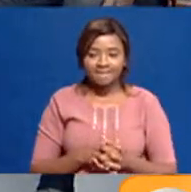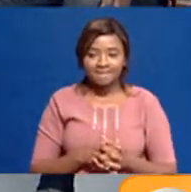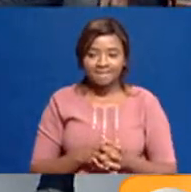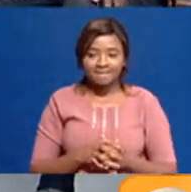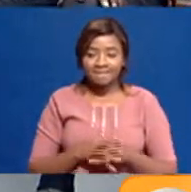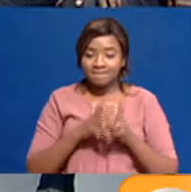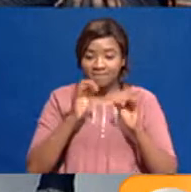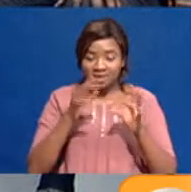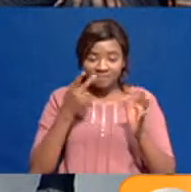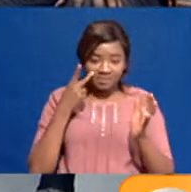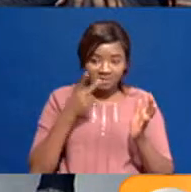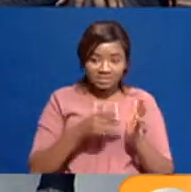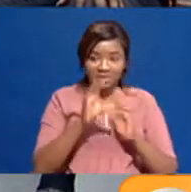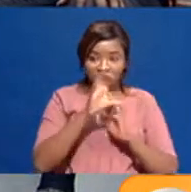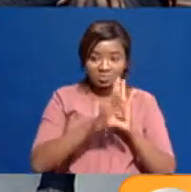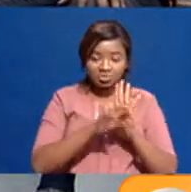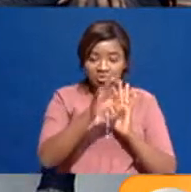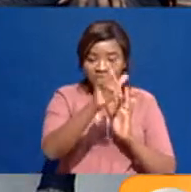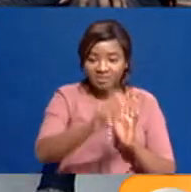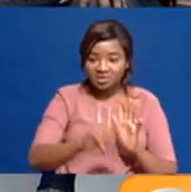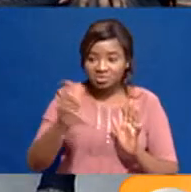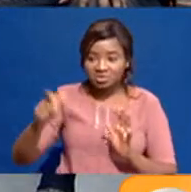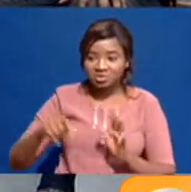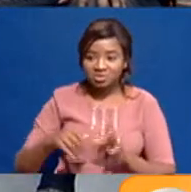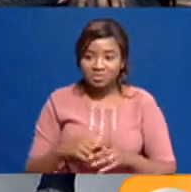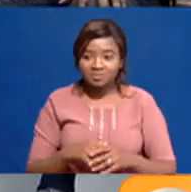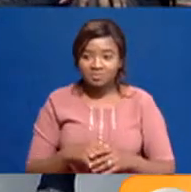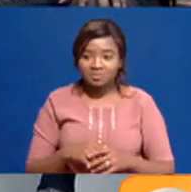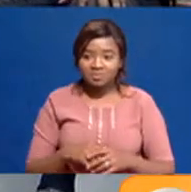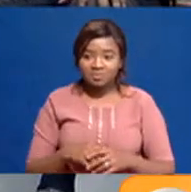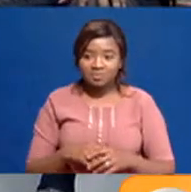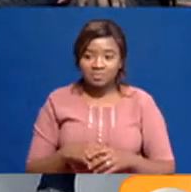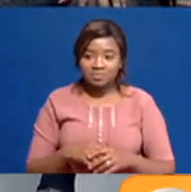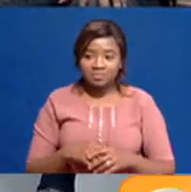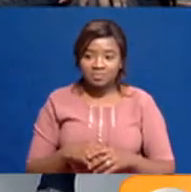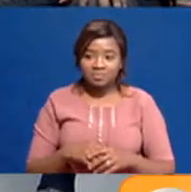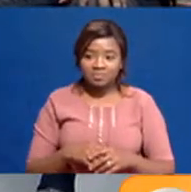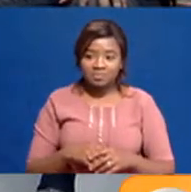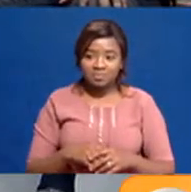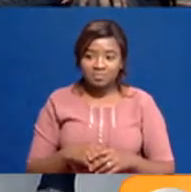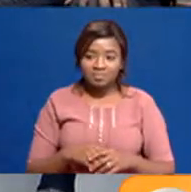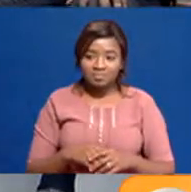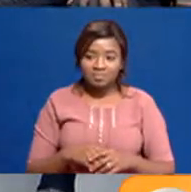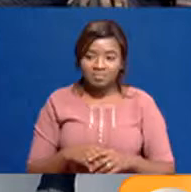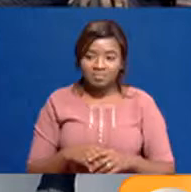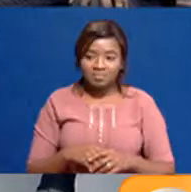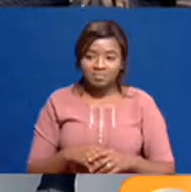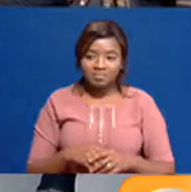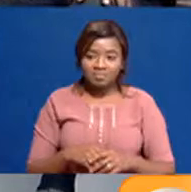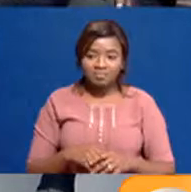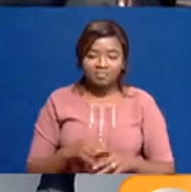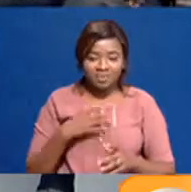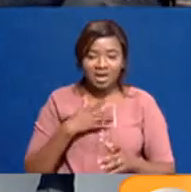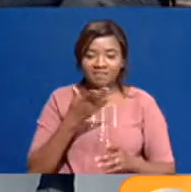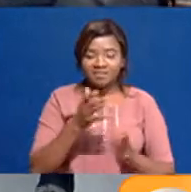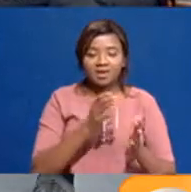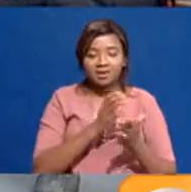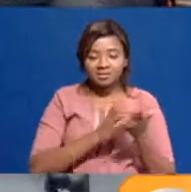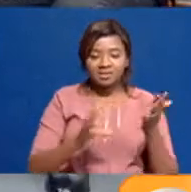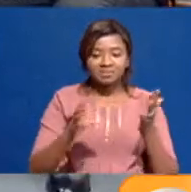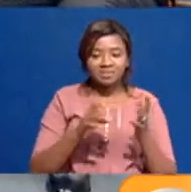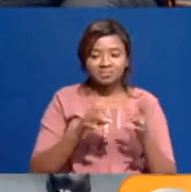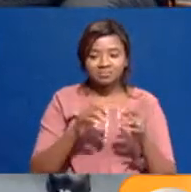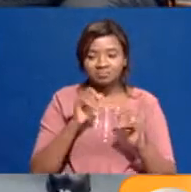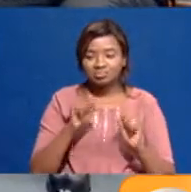look at the constitutions of the regions, I wish I came with my presentation that there is that chapter. Yeah. It